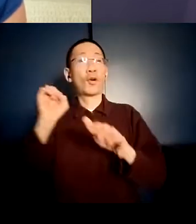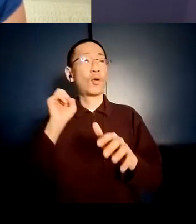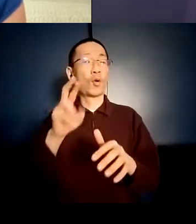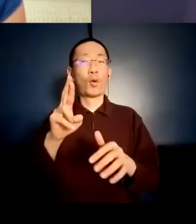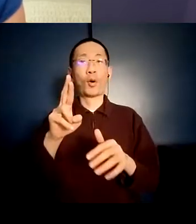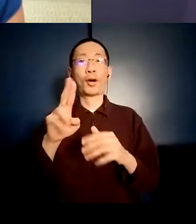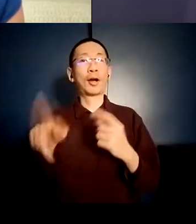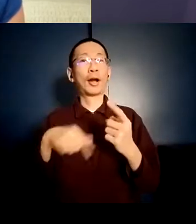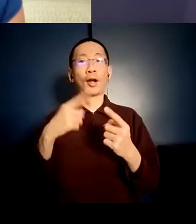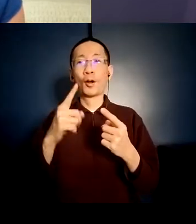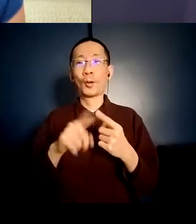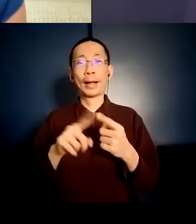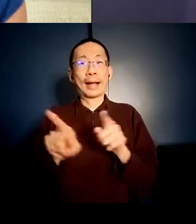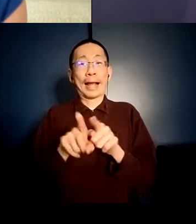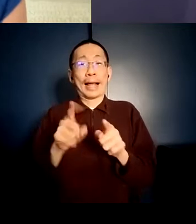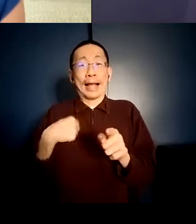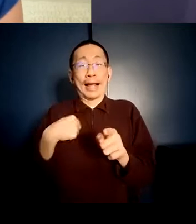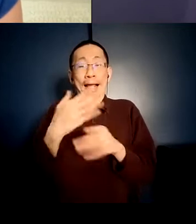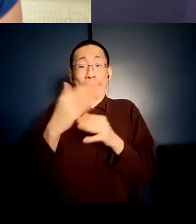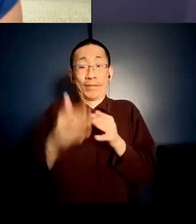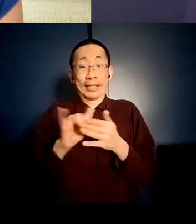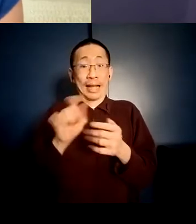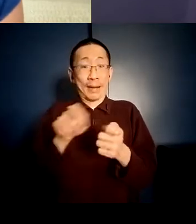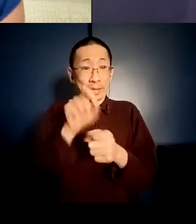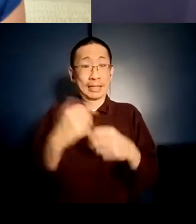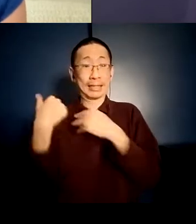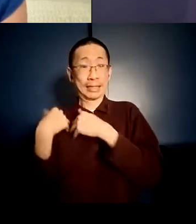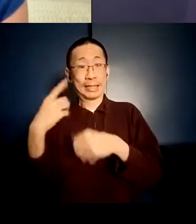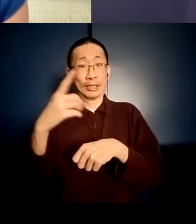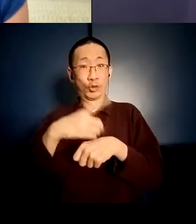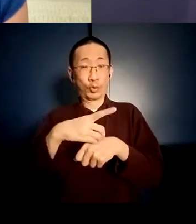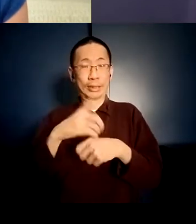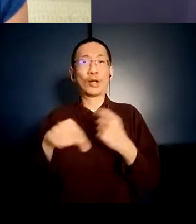as soon as I've finished that particular obligation where I was using them.